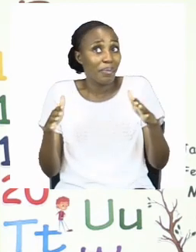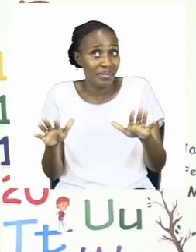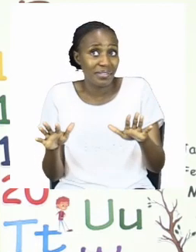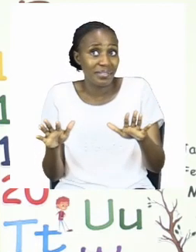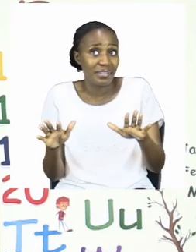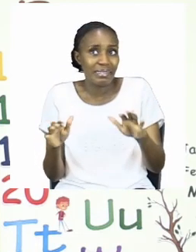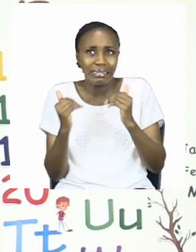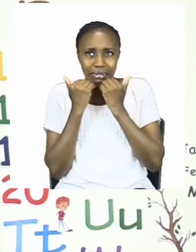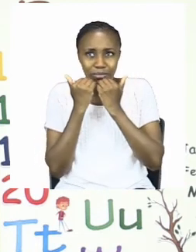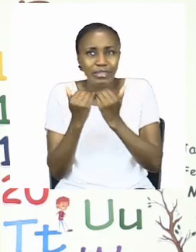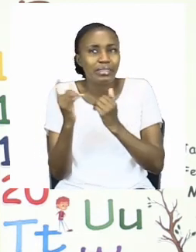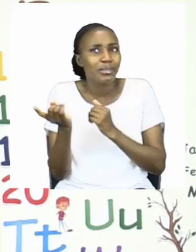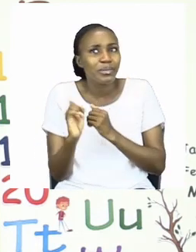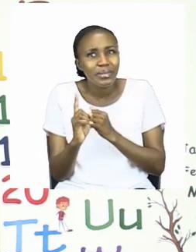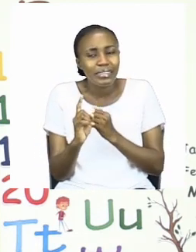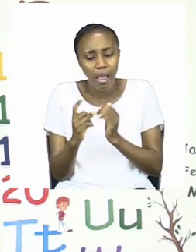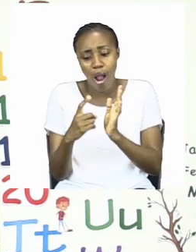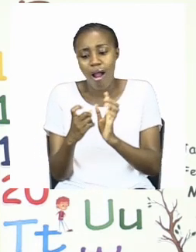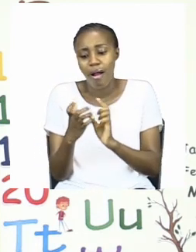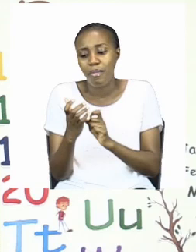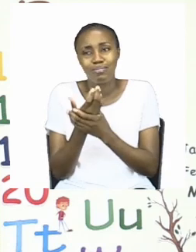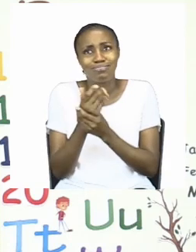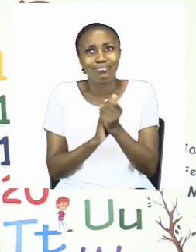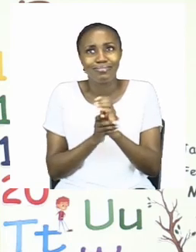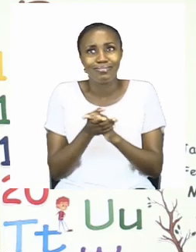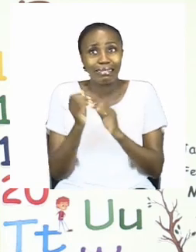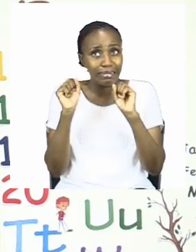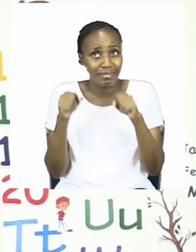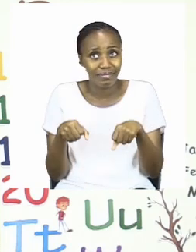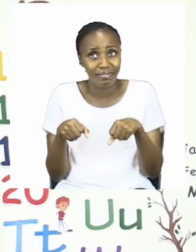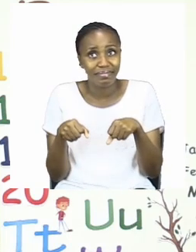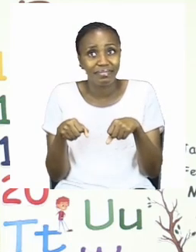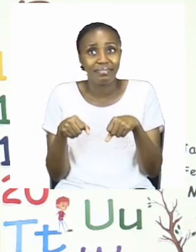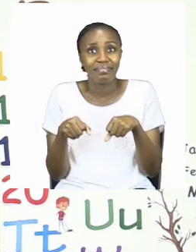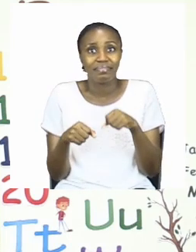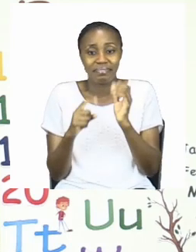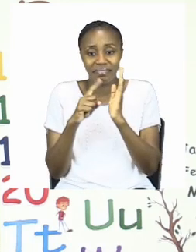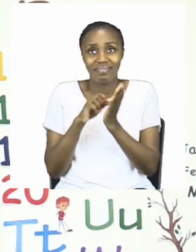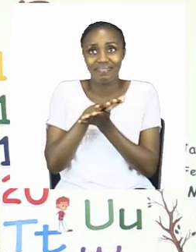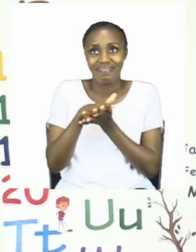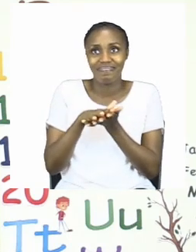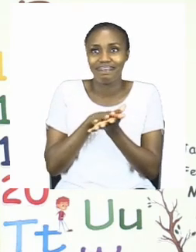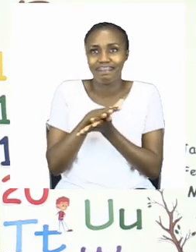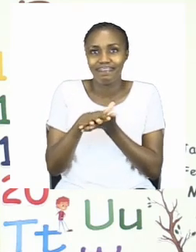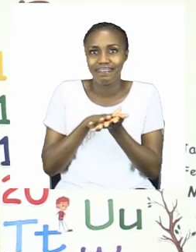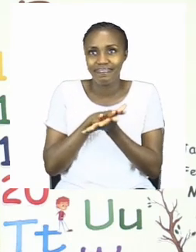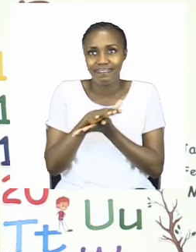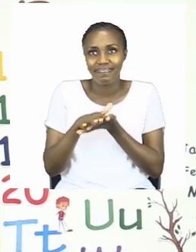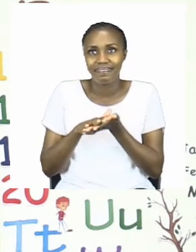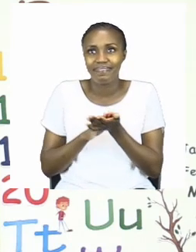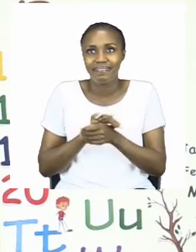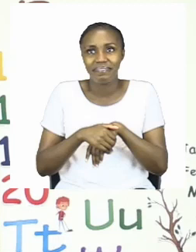it's important for us to sanitize. So let's take our sanitizer and we rub inside our